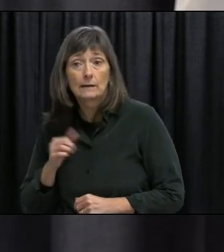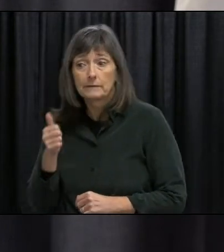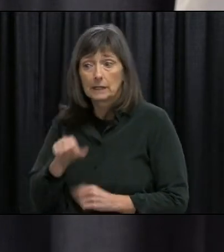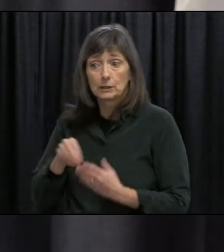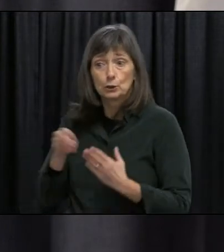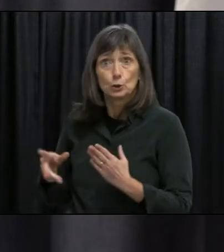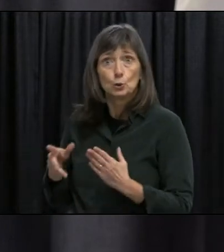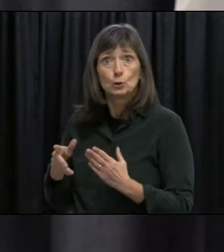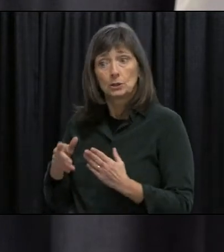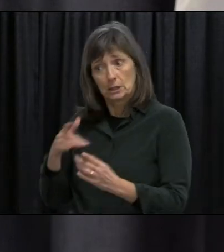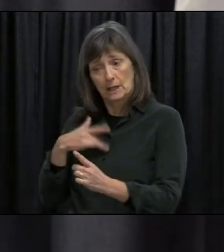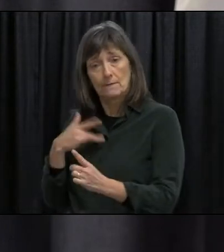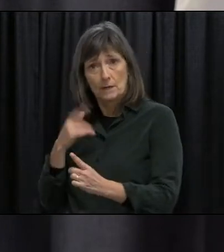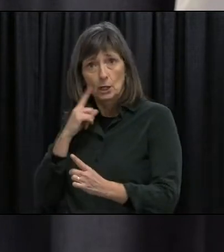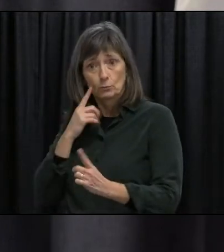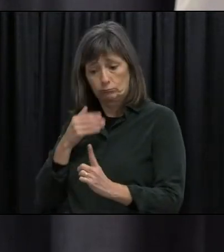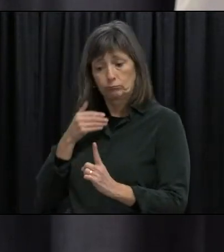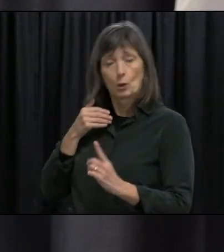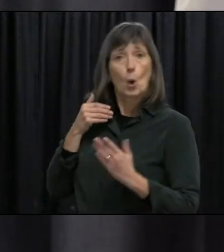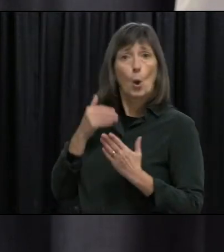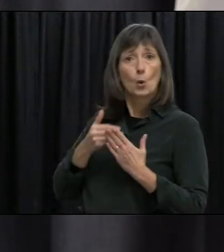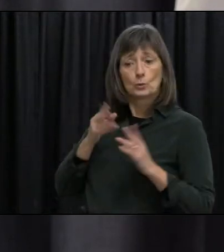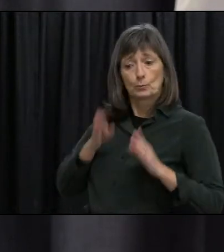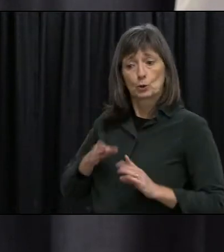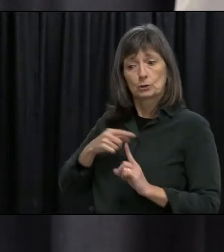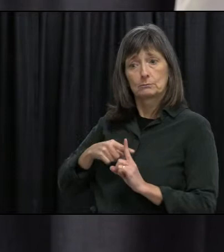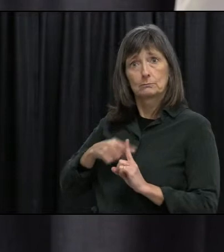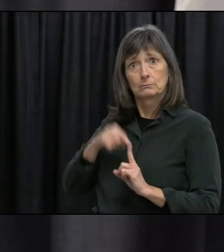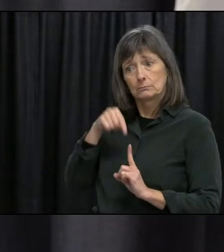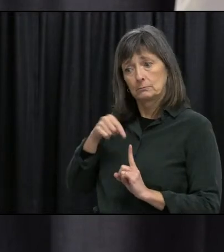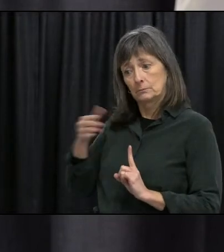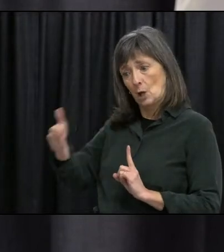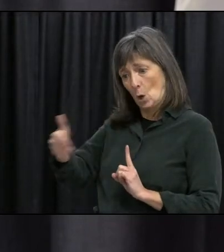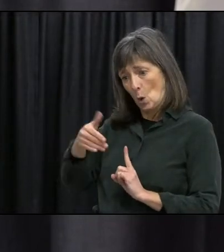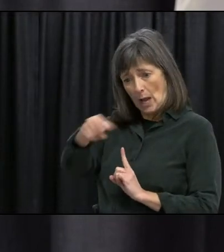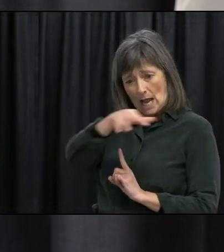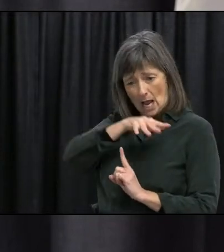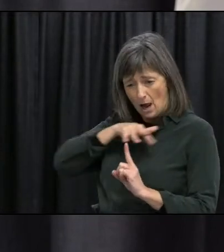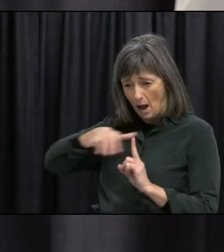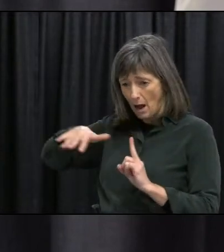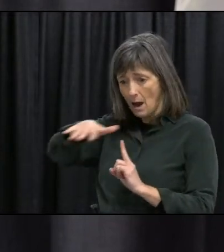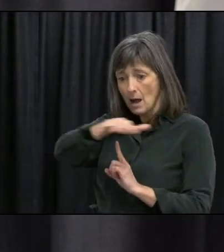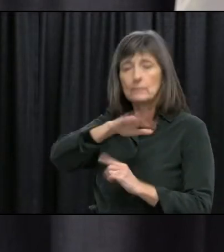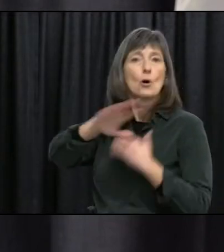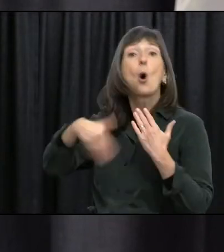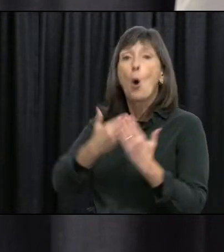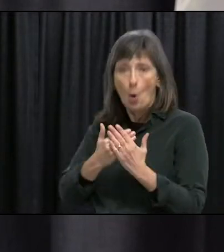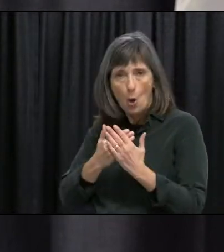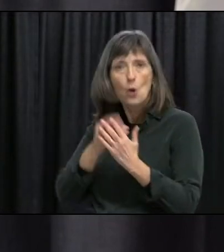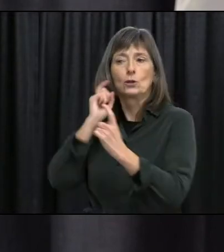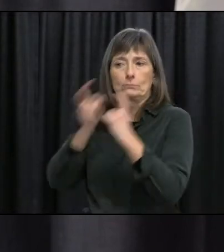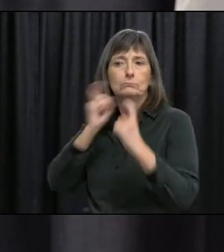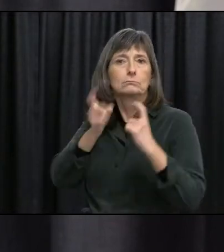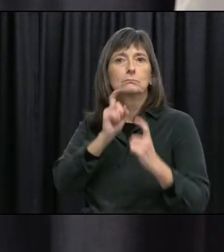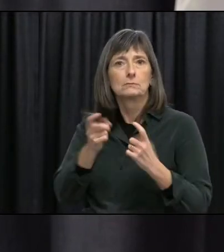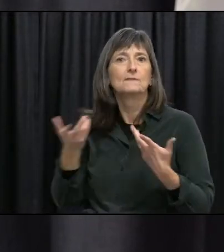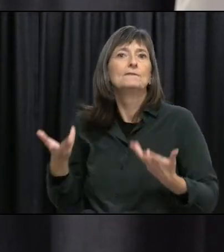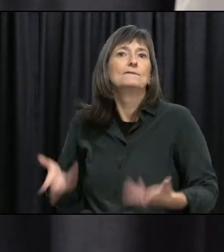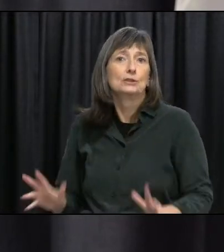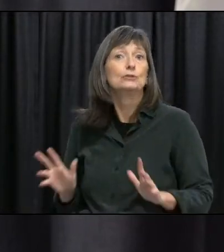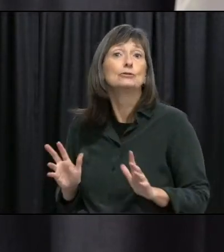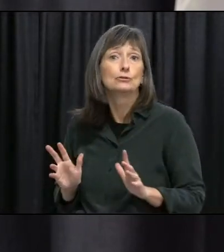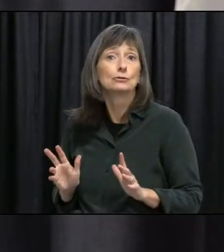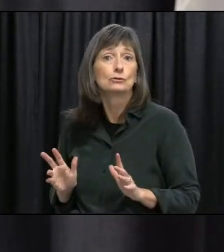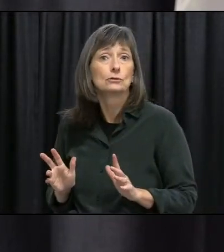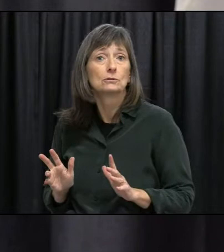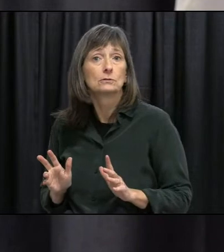close contact of an individual who's tested positive for COVID-19, they will be contacted by public health officials, and we have every